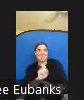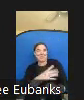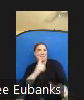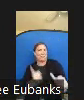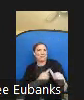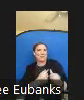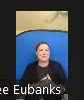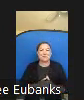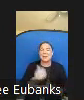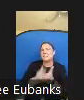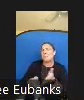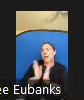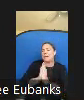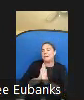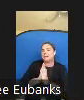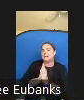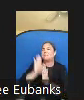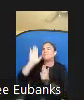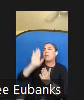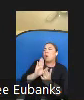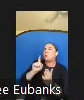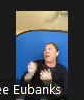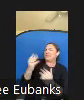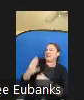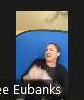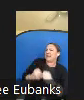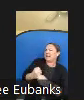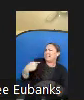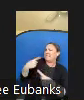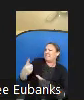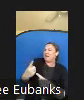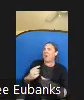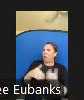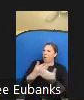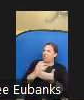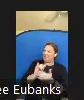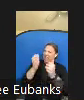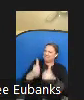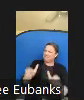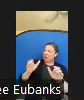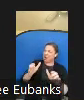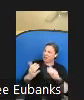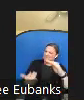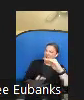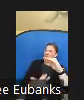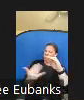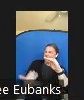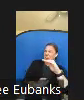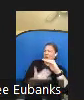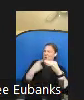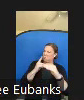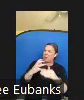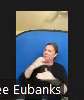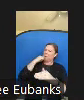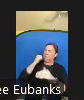want to ask this question for years. The firing of all that pottery must have taken an incredible amount of wood. Has there